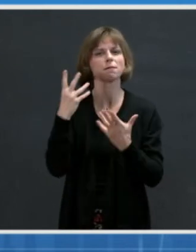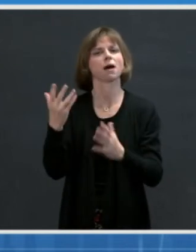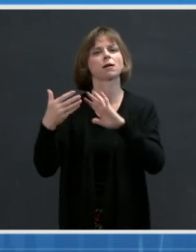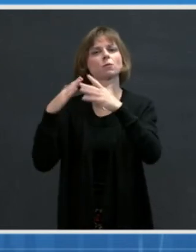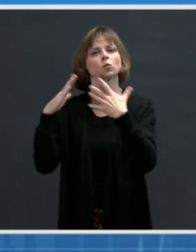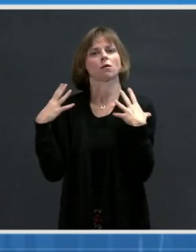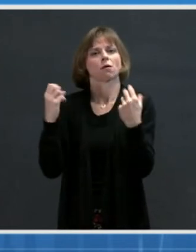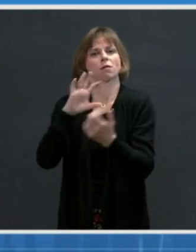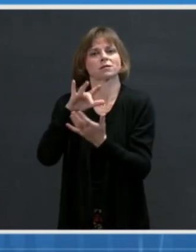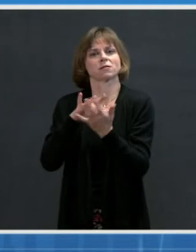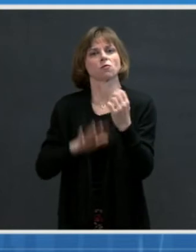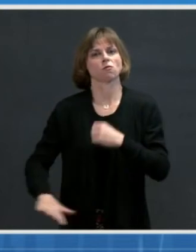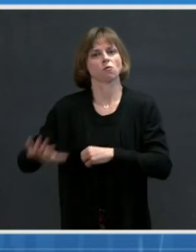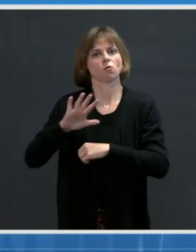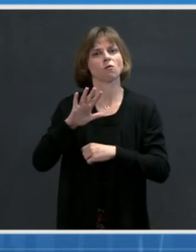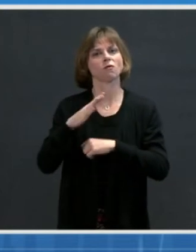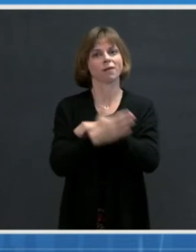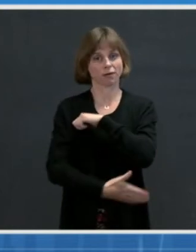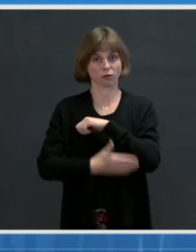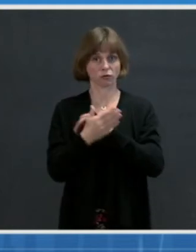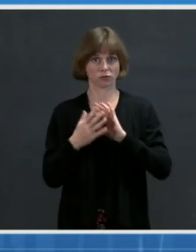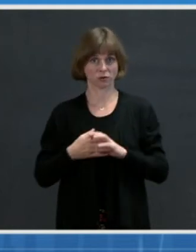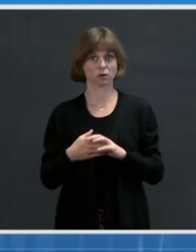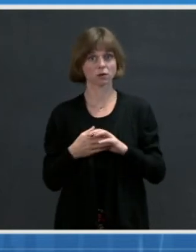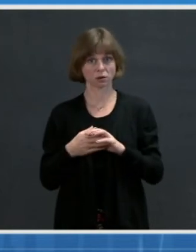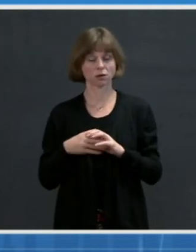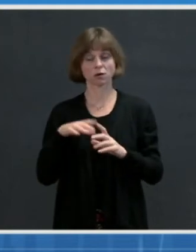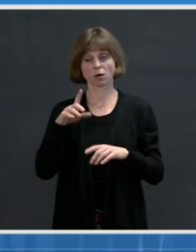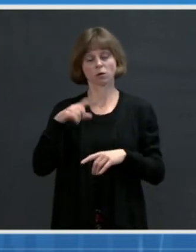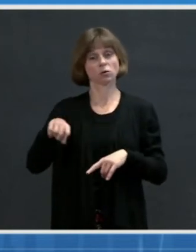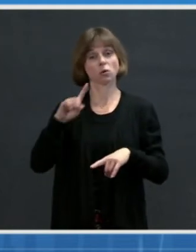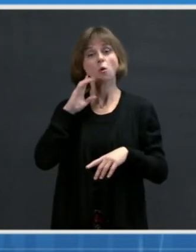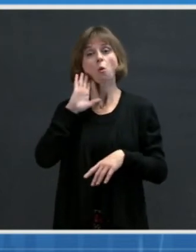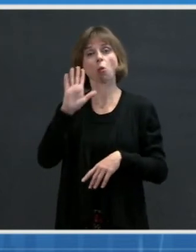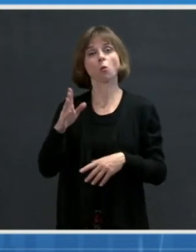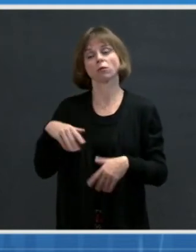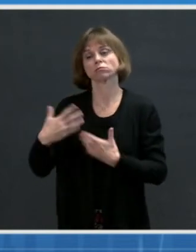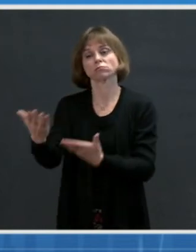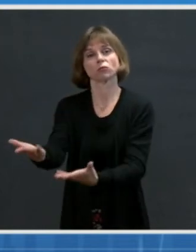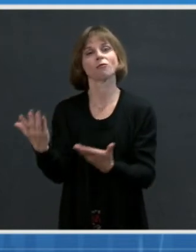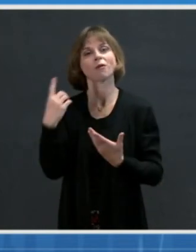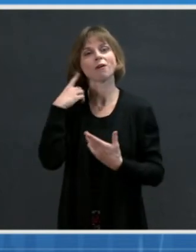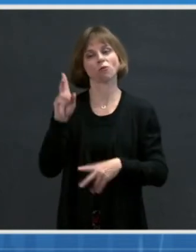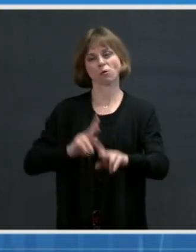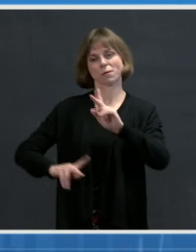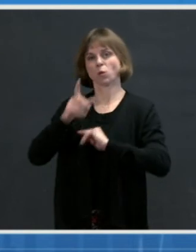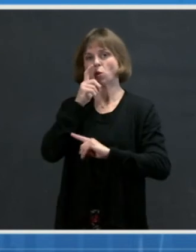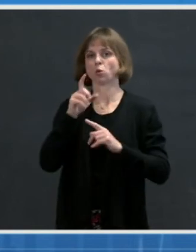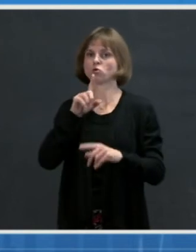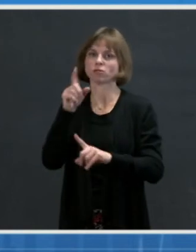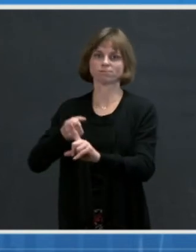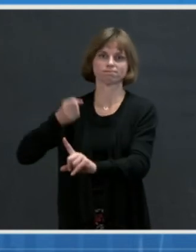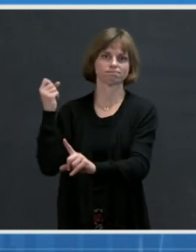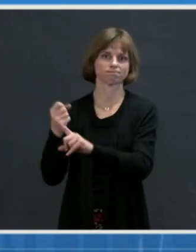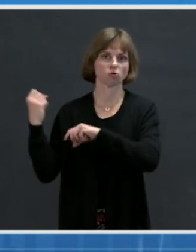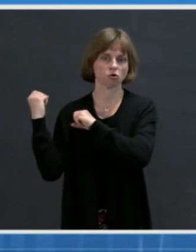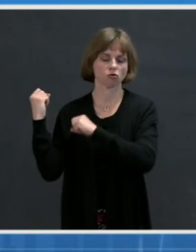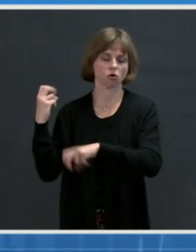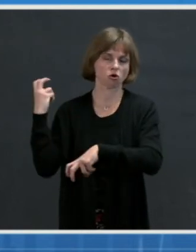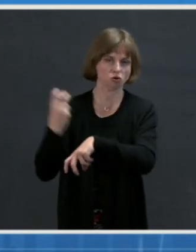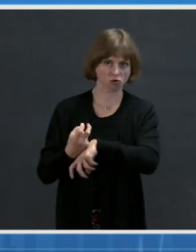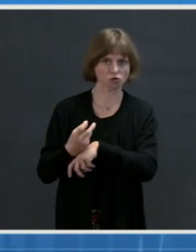are nationwide networks that serve populations hit hard by the pandemic. While masks are widely available in many